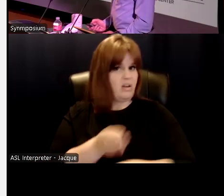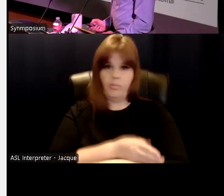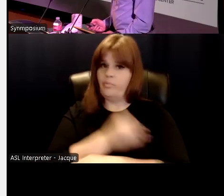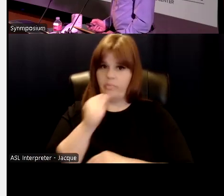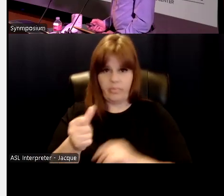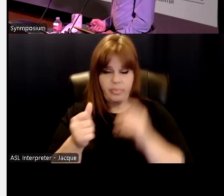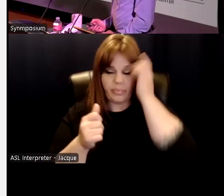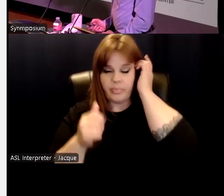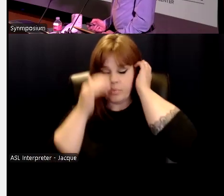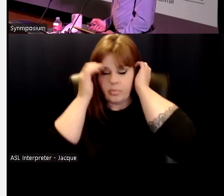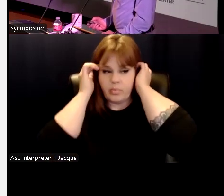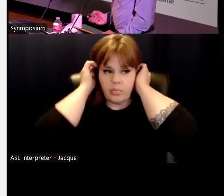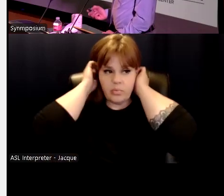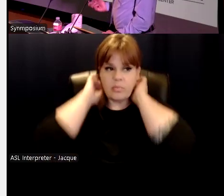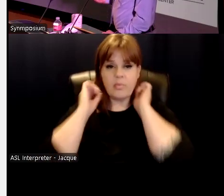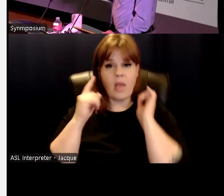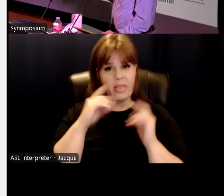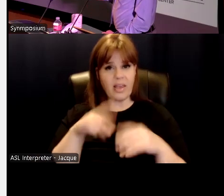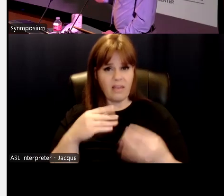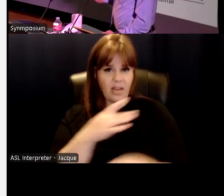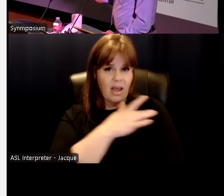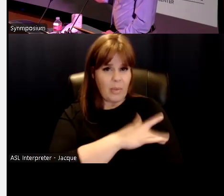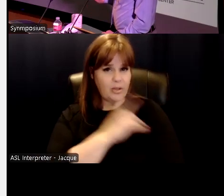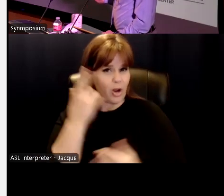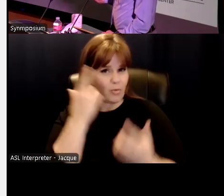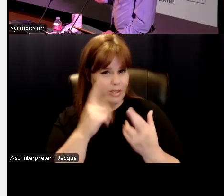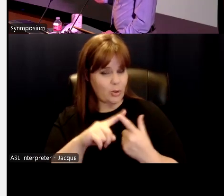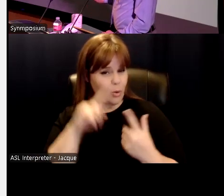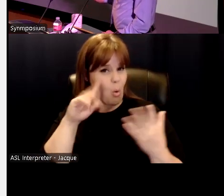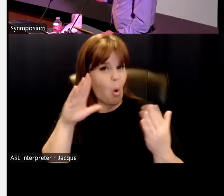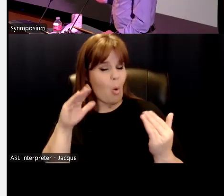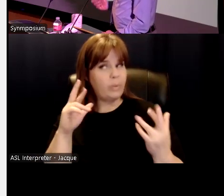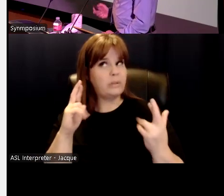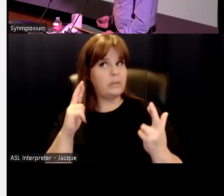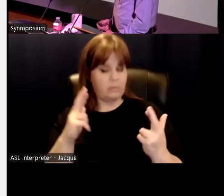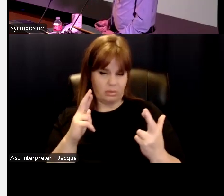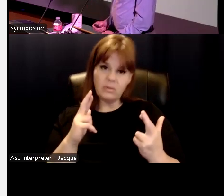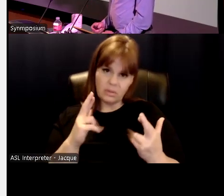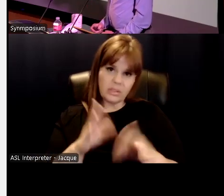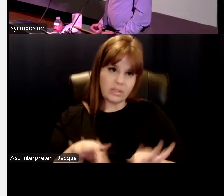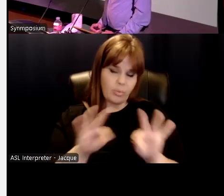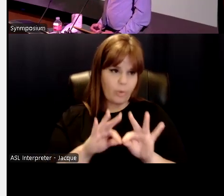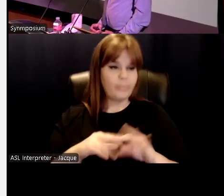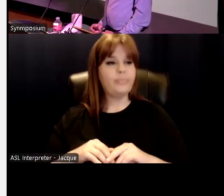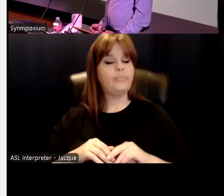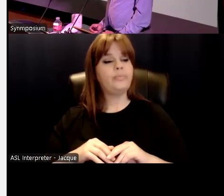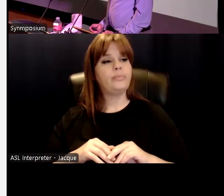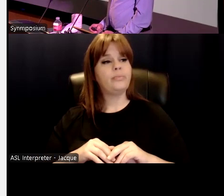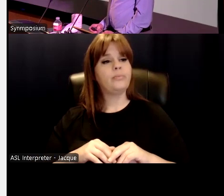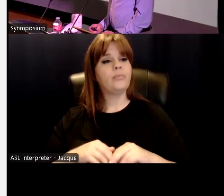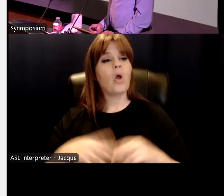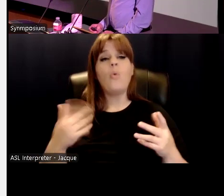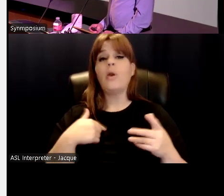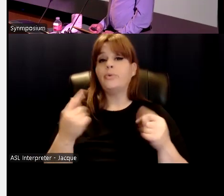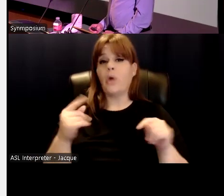I think giving patients some reason for hope is important for patients. Okay, what I was going to try to do here is